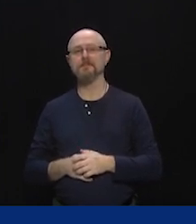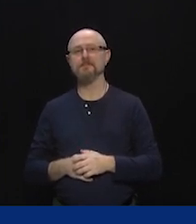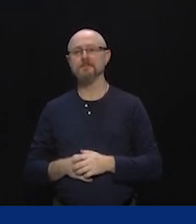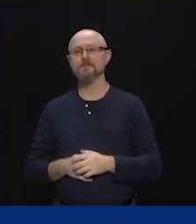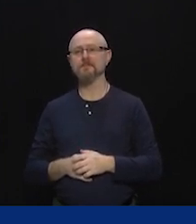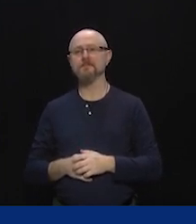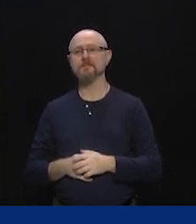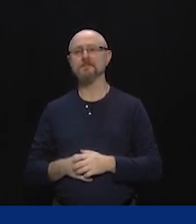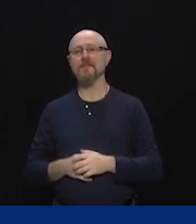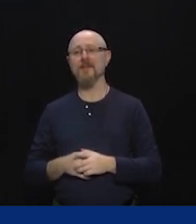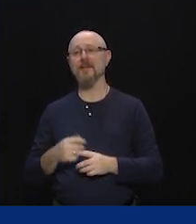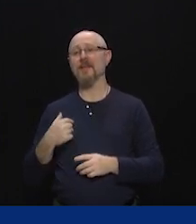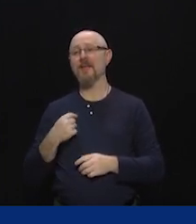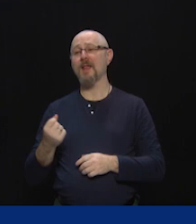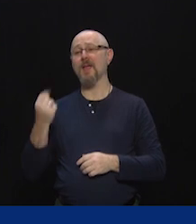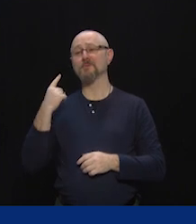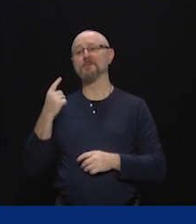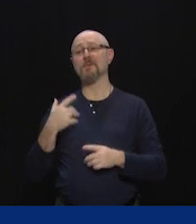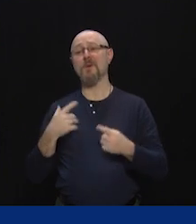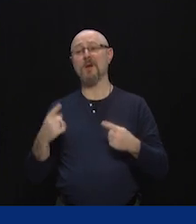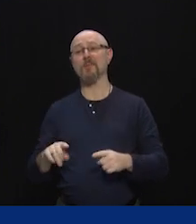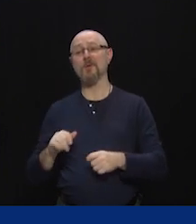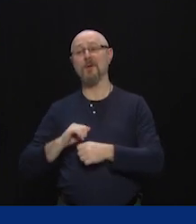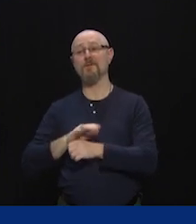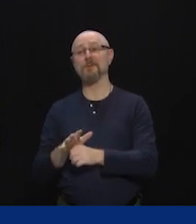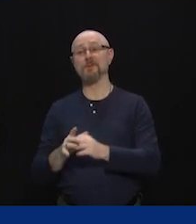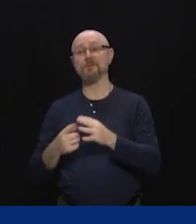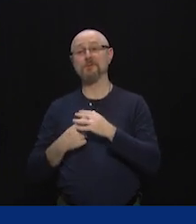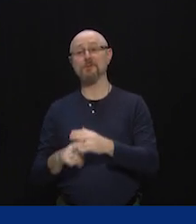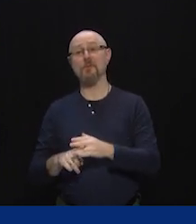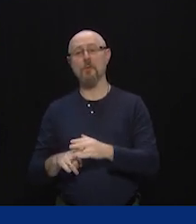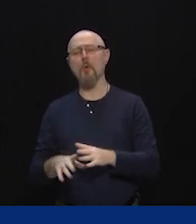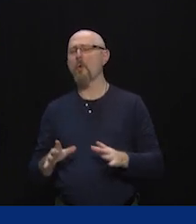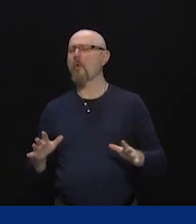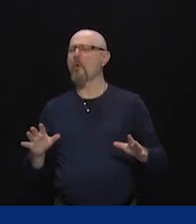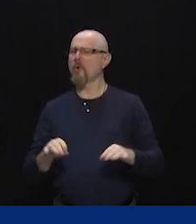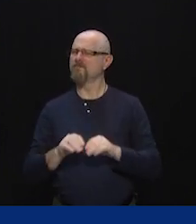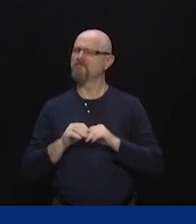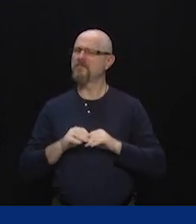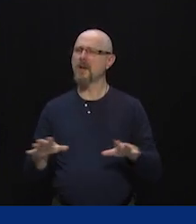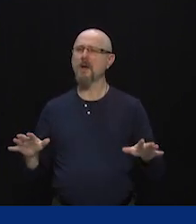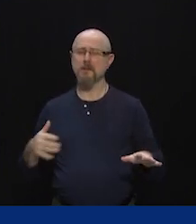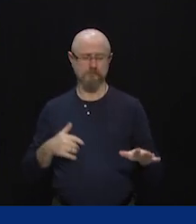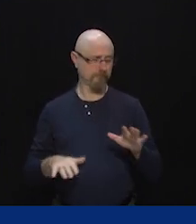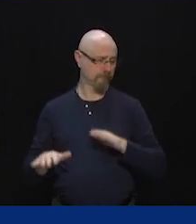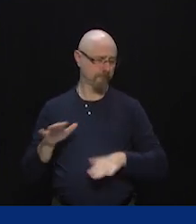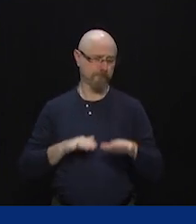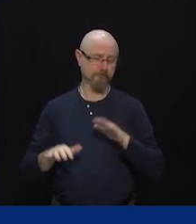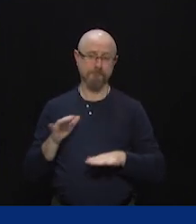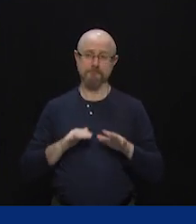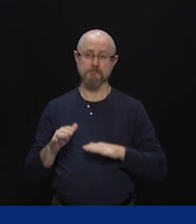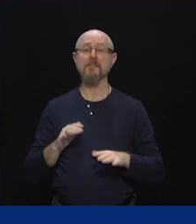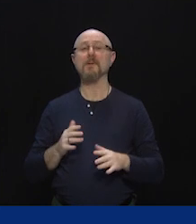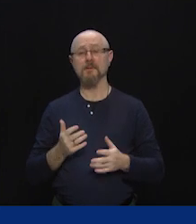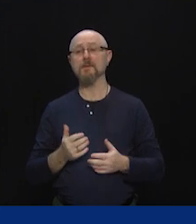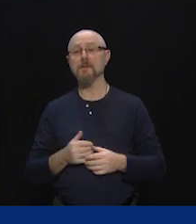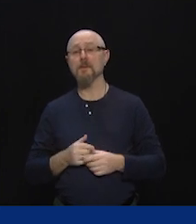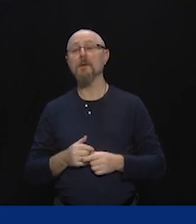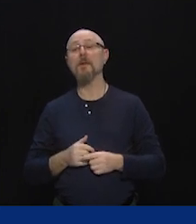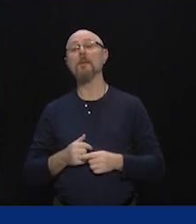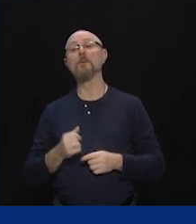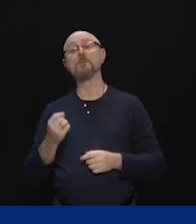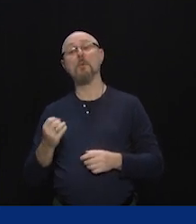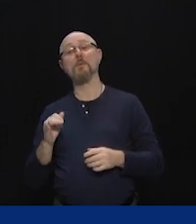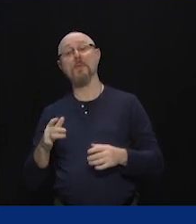tsunami that was experienced, and we have no indication from the experience internationally that we're going